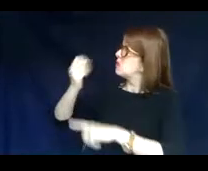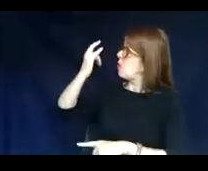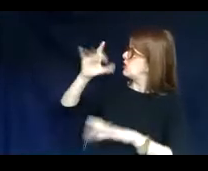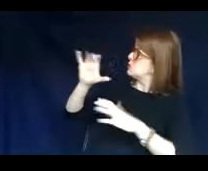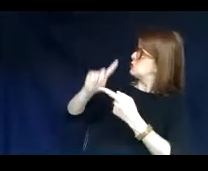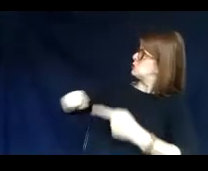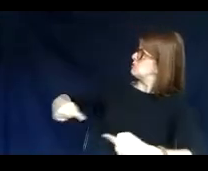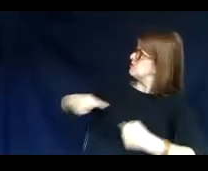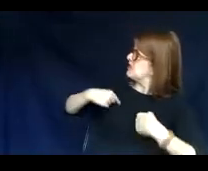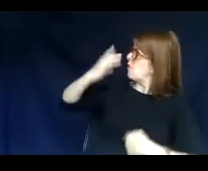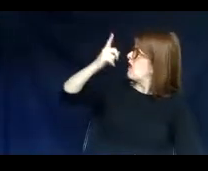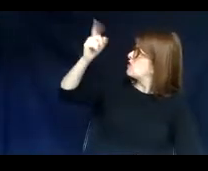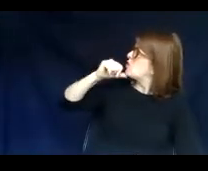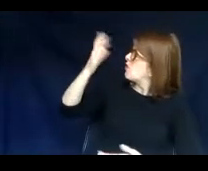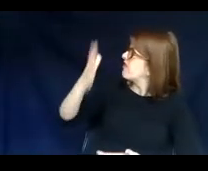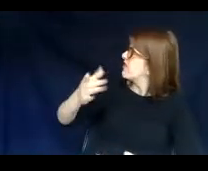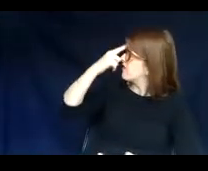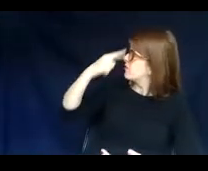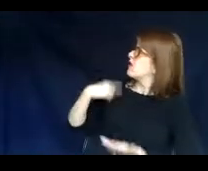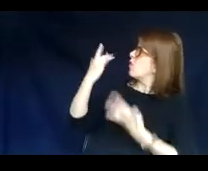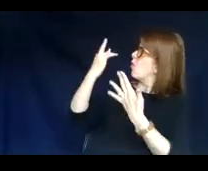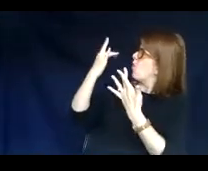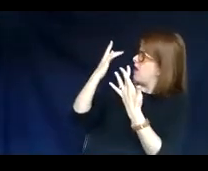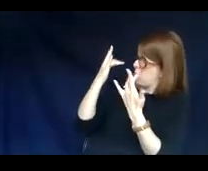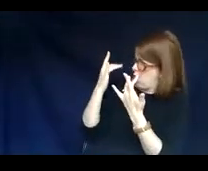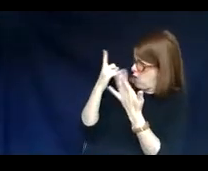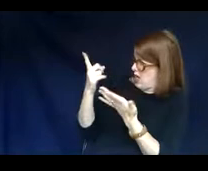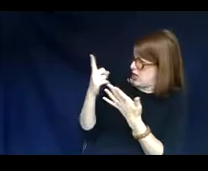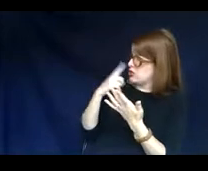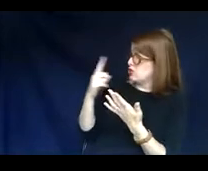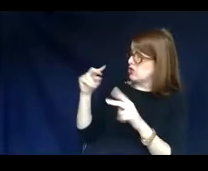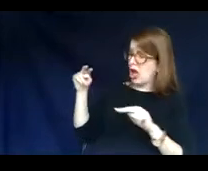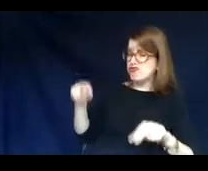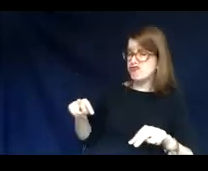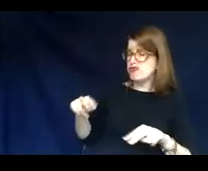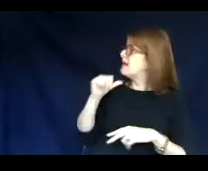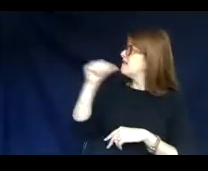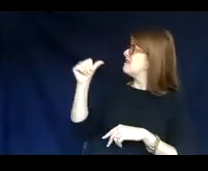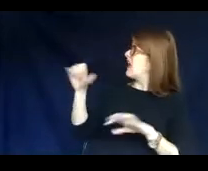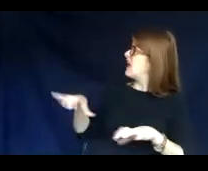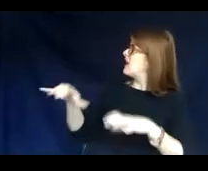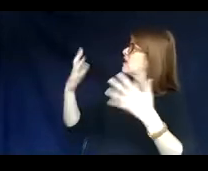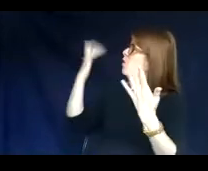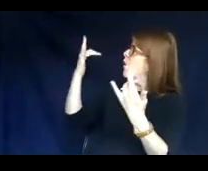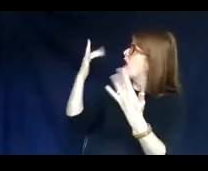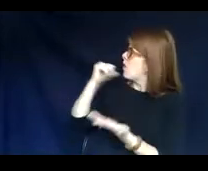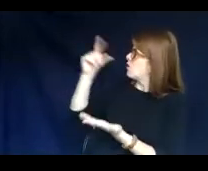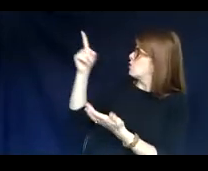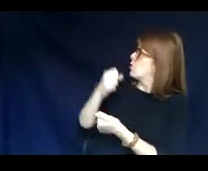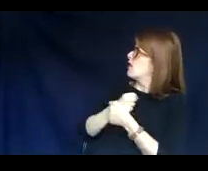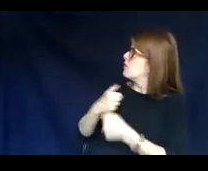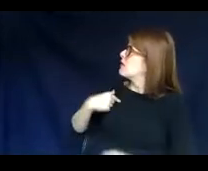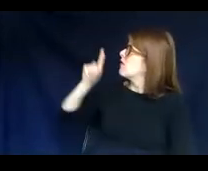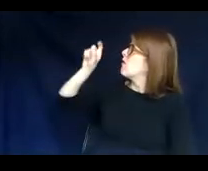this to me? Why weren't you there for me? Why did you stand by and not act on behalf? Why don't you love me?